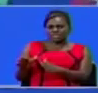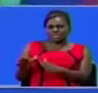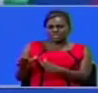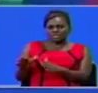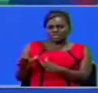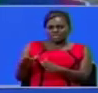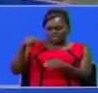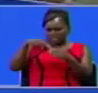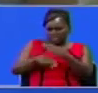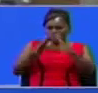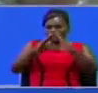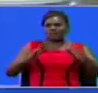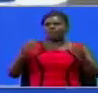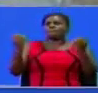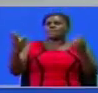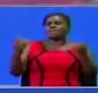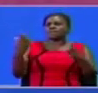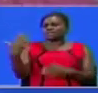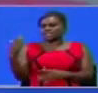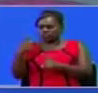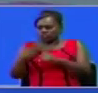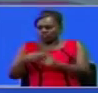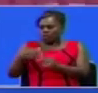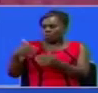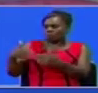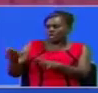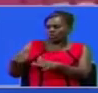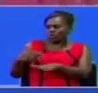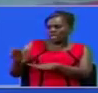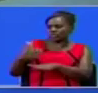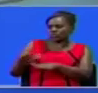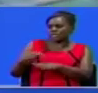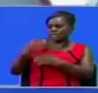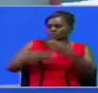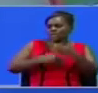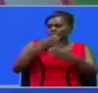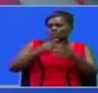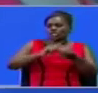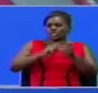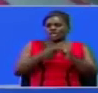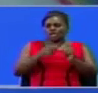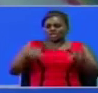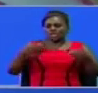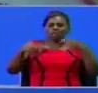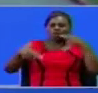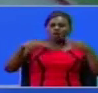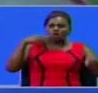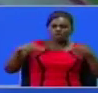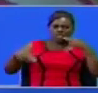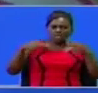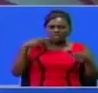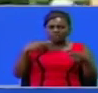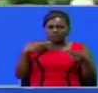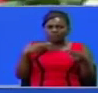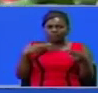materials. Inside the house are hundreds of products made from waste material, some of which have been sold in hotels and abroad, fetching